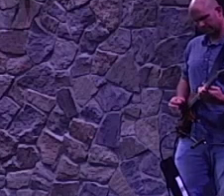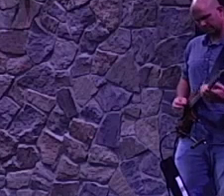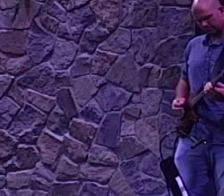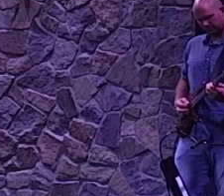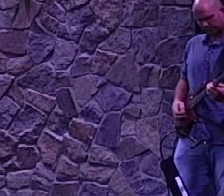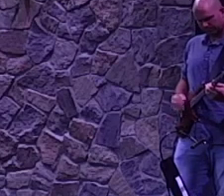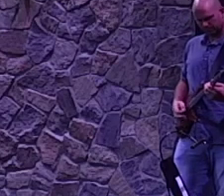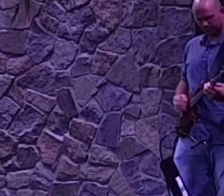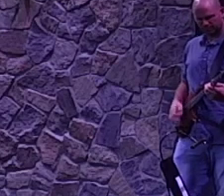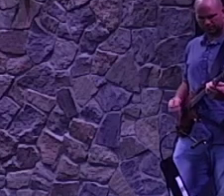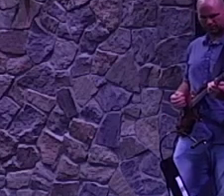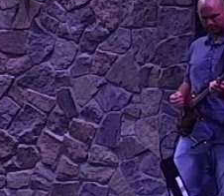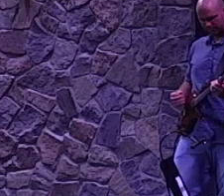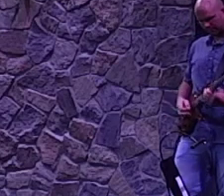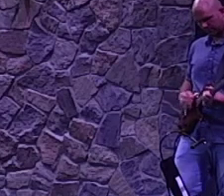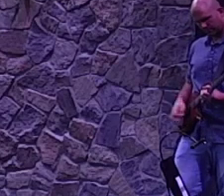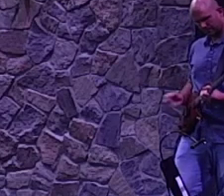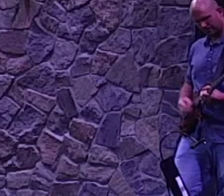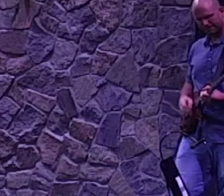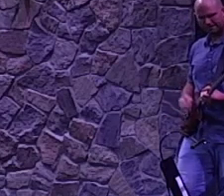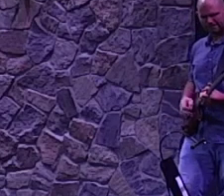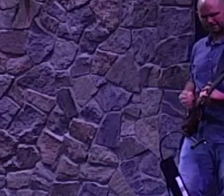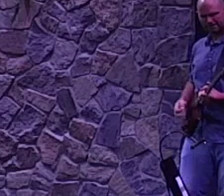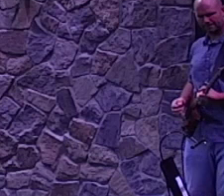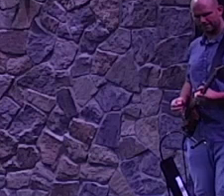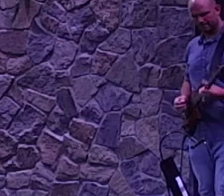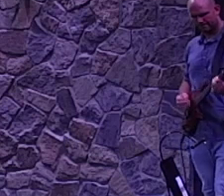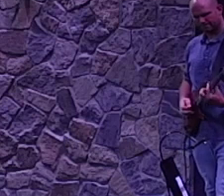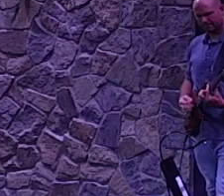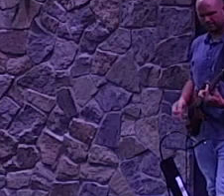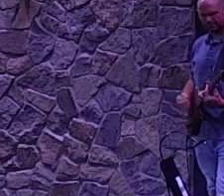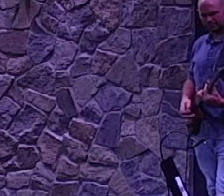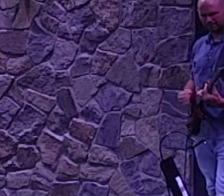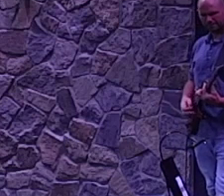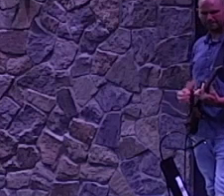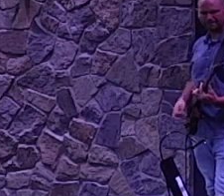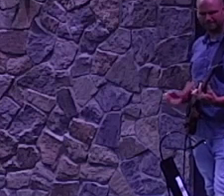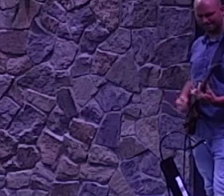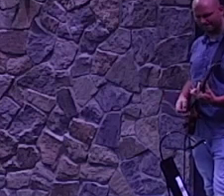Your endless love pouring down.